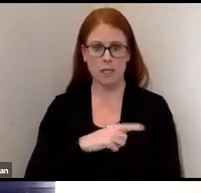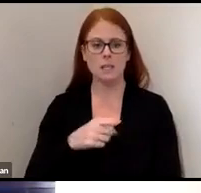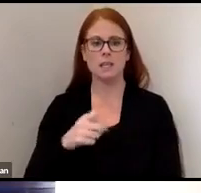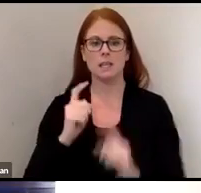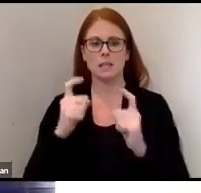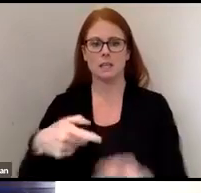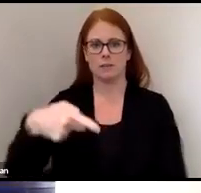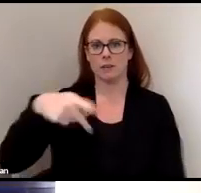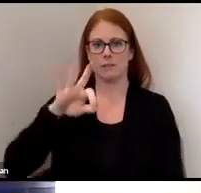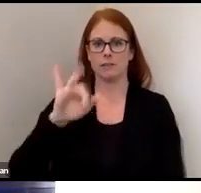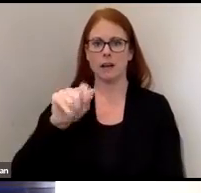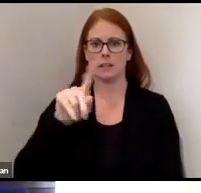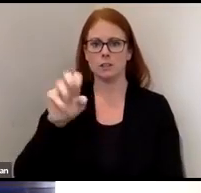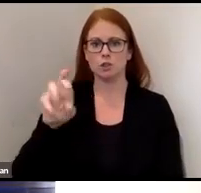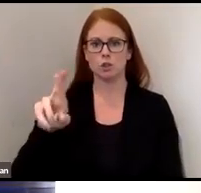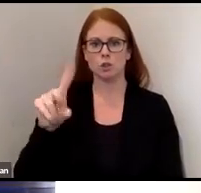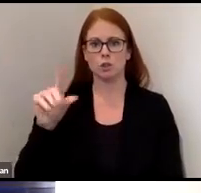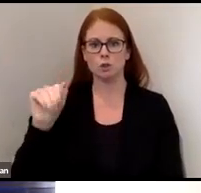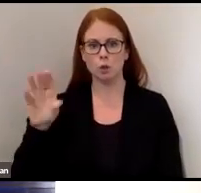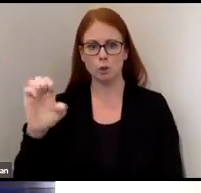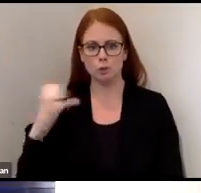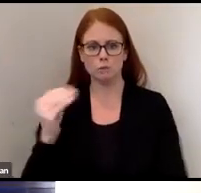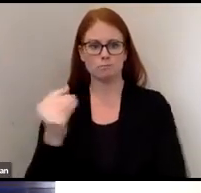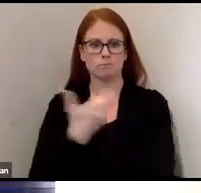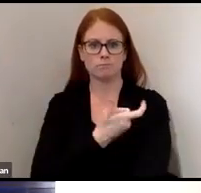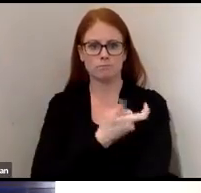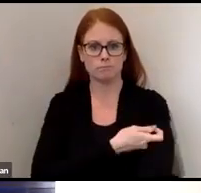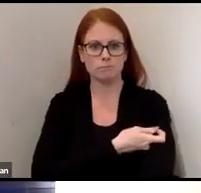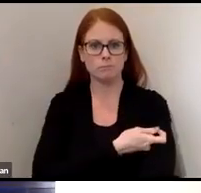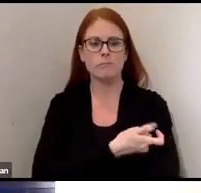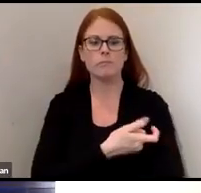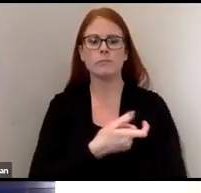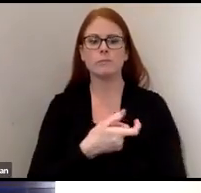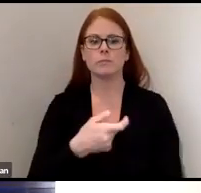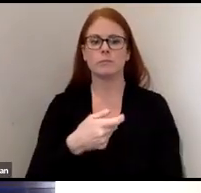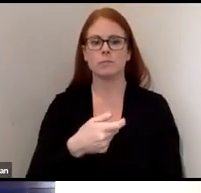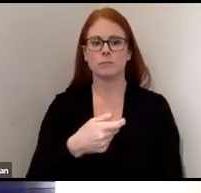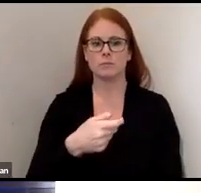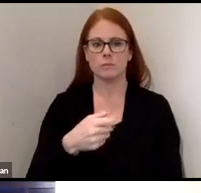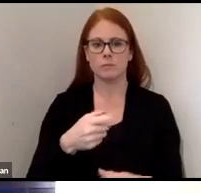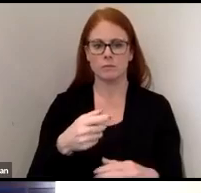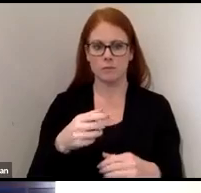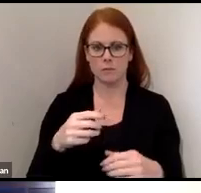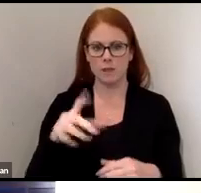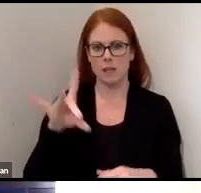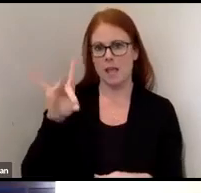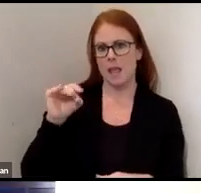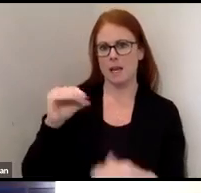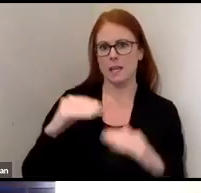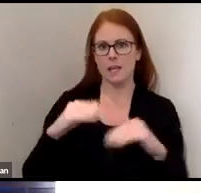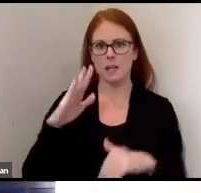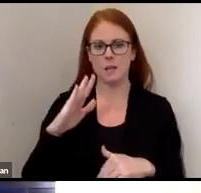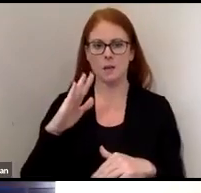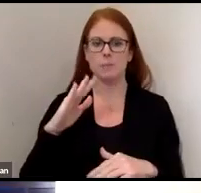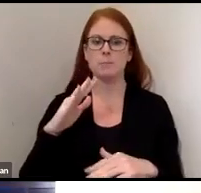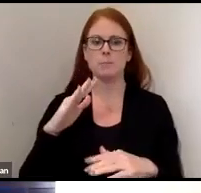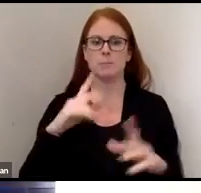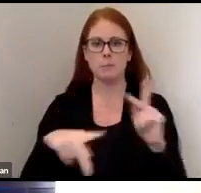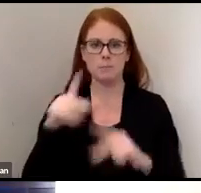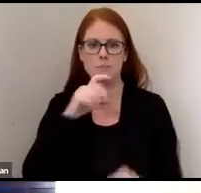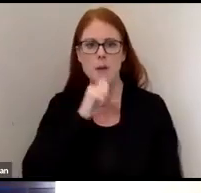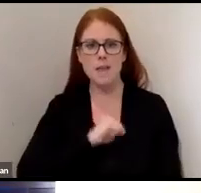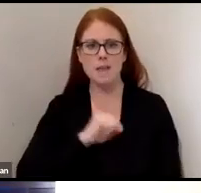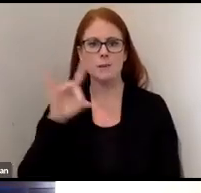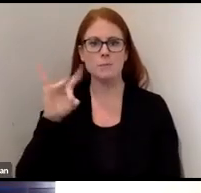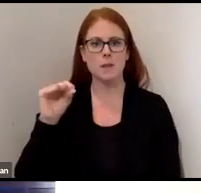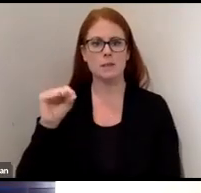Pfizer doses and vaccinating our older population, 80 plus, actually a quite significant number